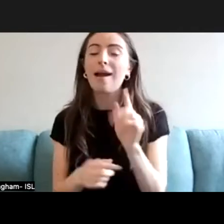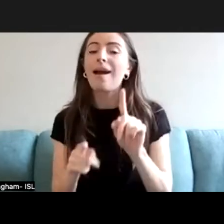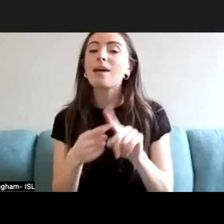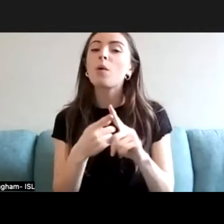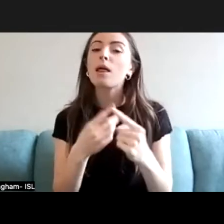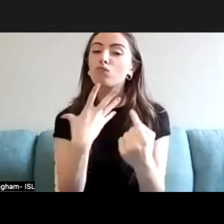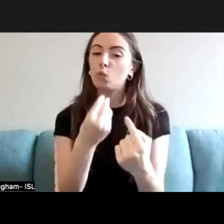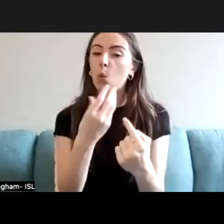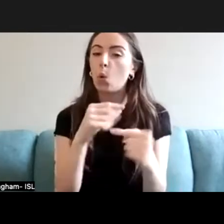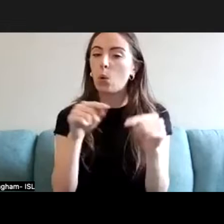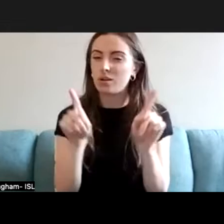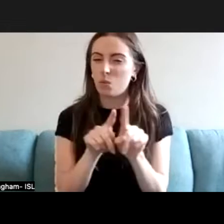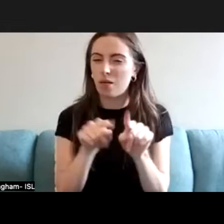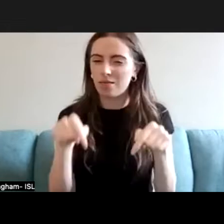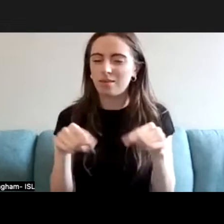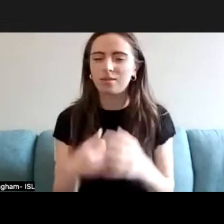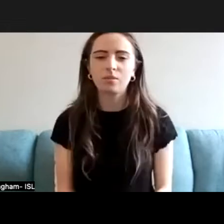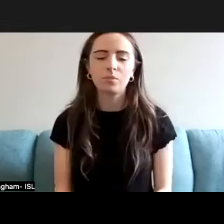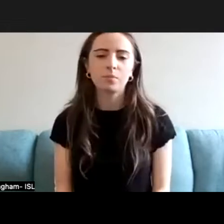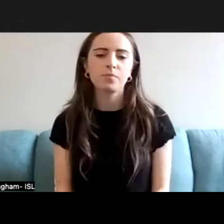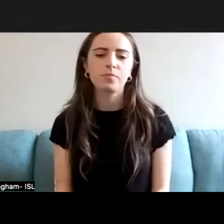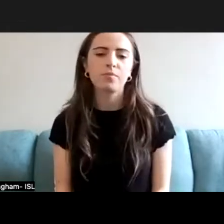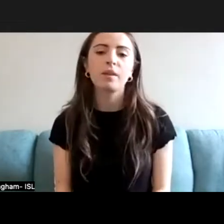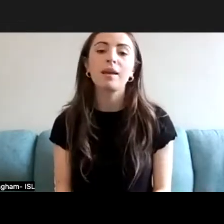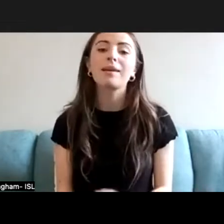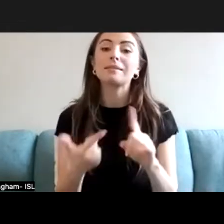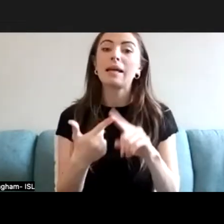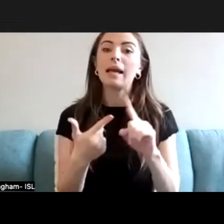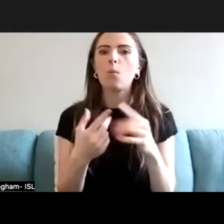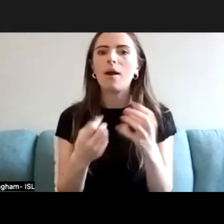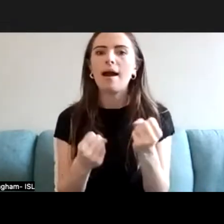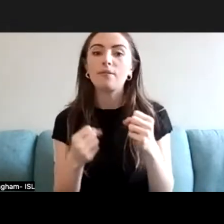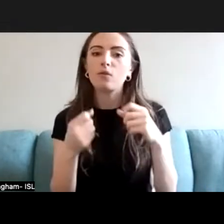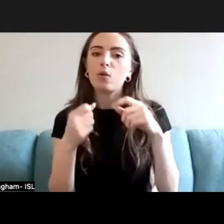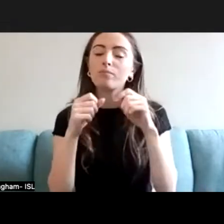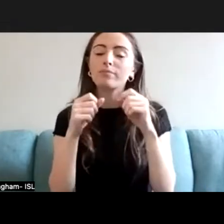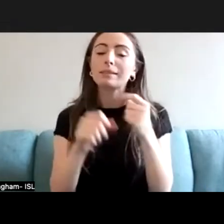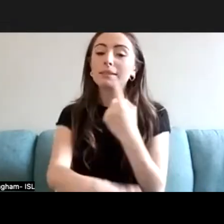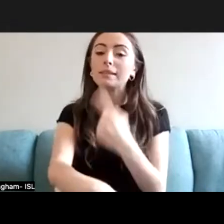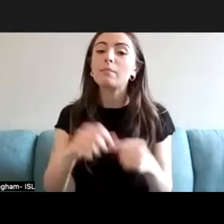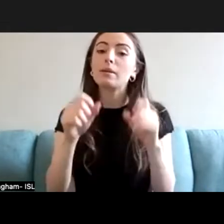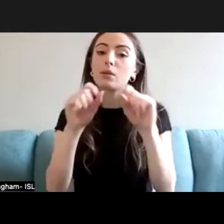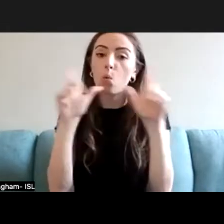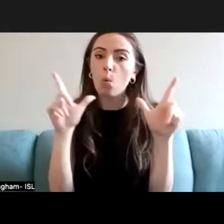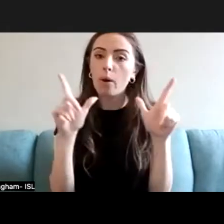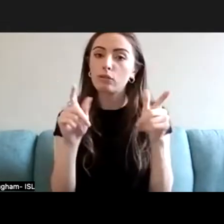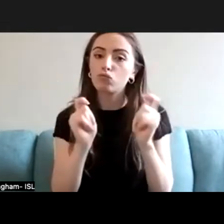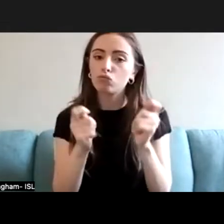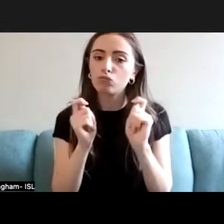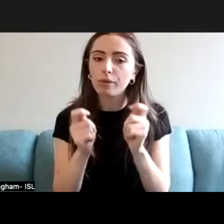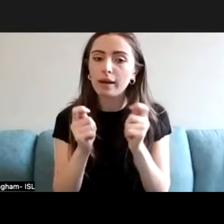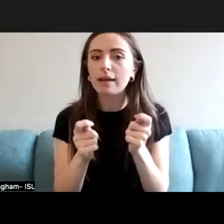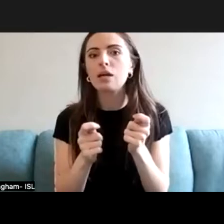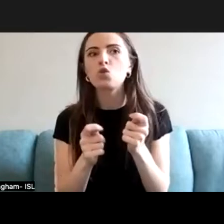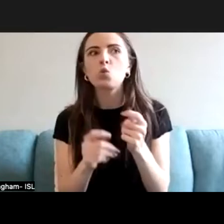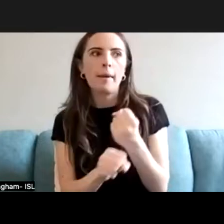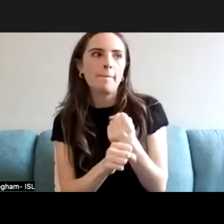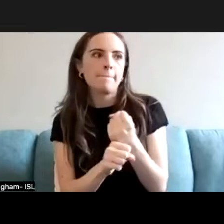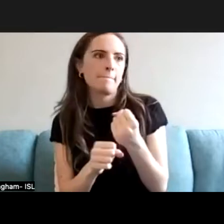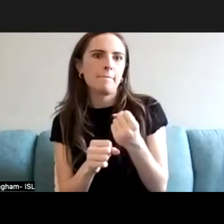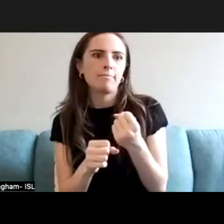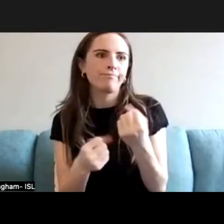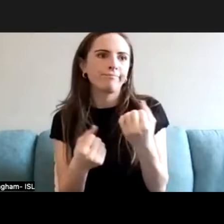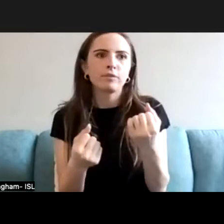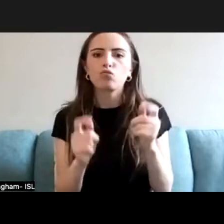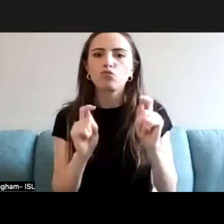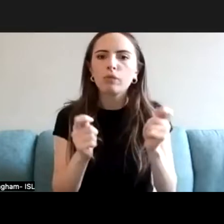well. We also facilitate awareness training, so we'll be able to deliver training on inclusive communications and accessible